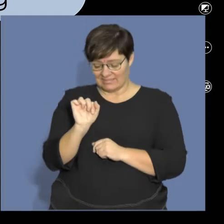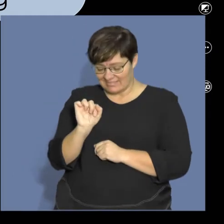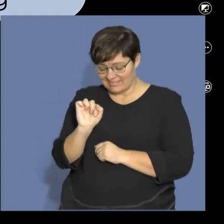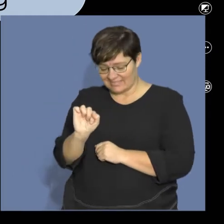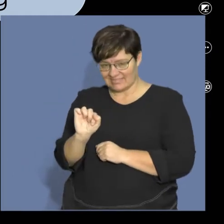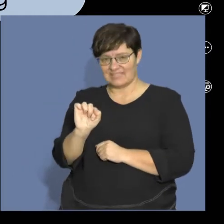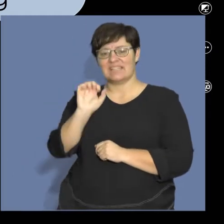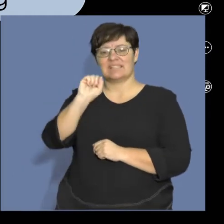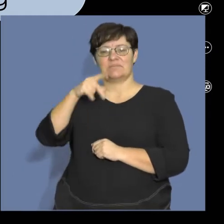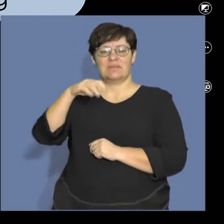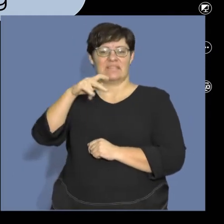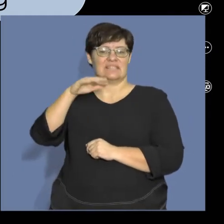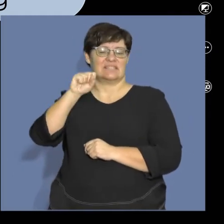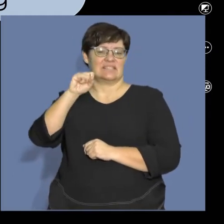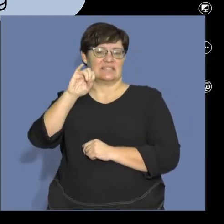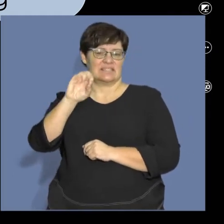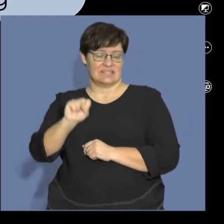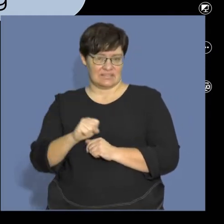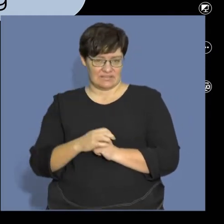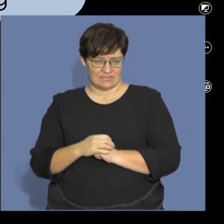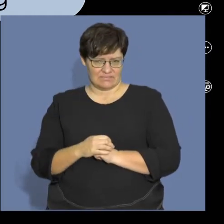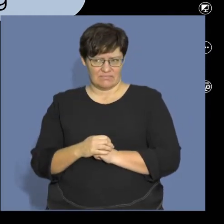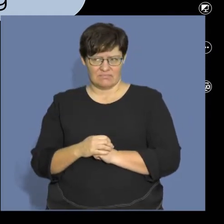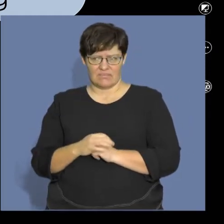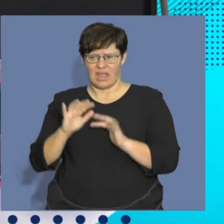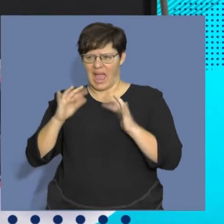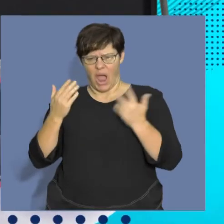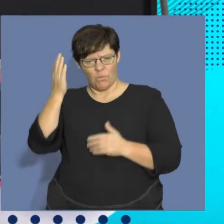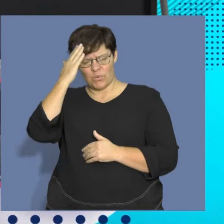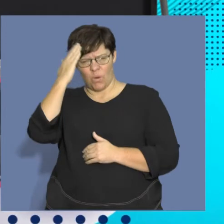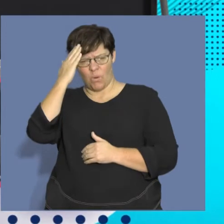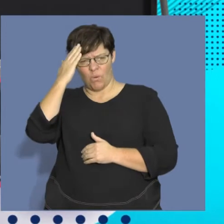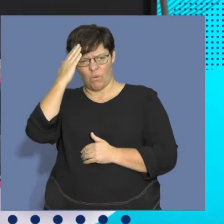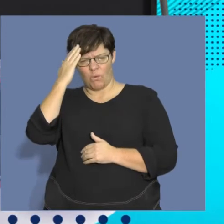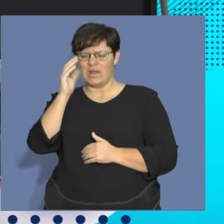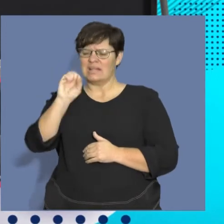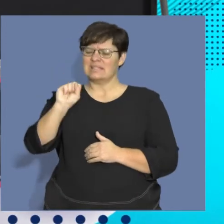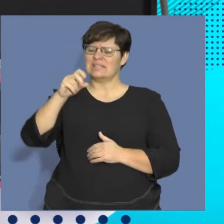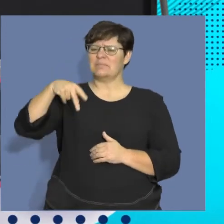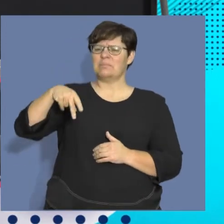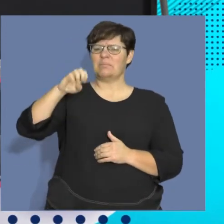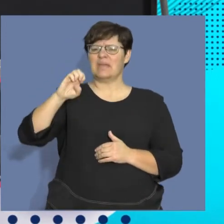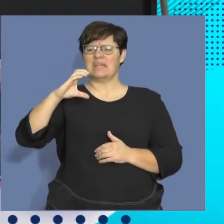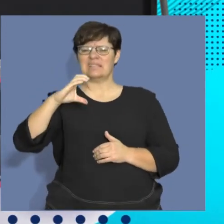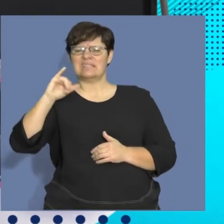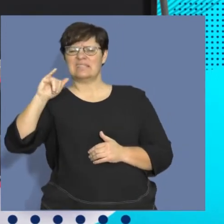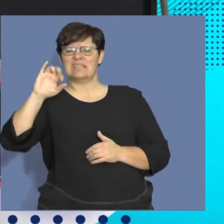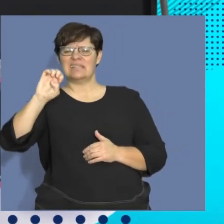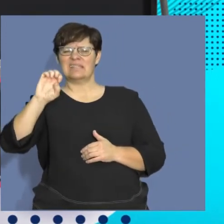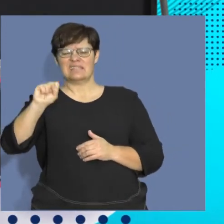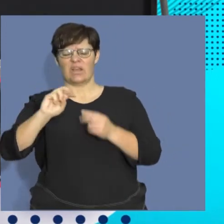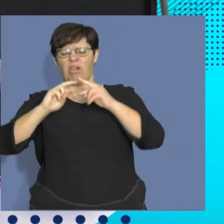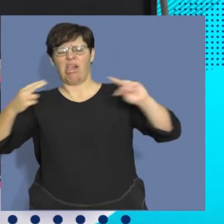particular species. Now, how do we know what a species means? What does